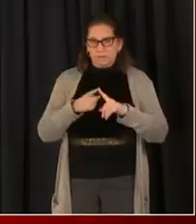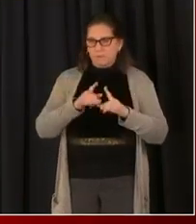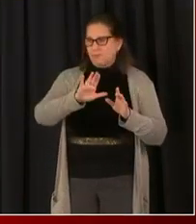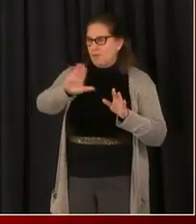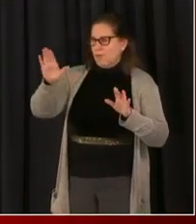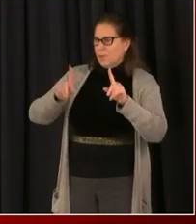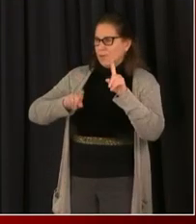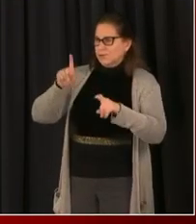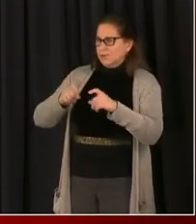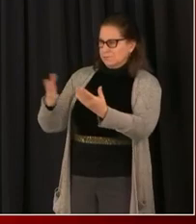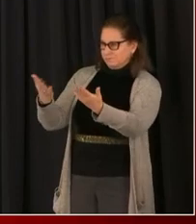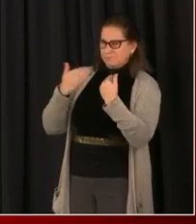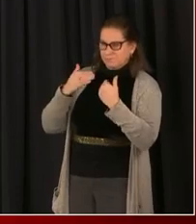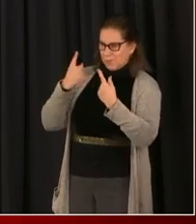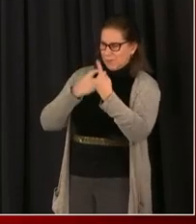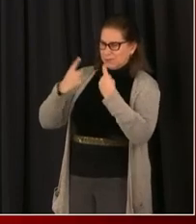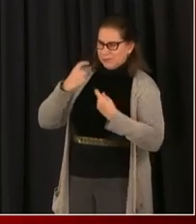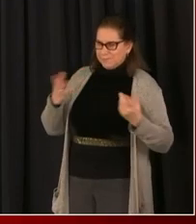Any questions?